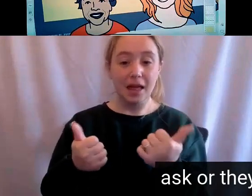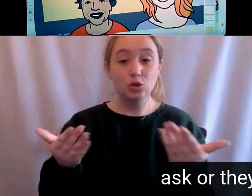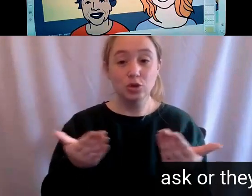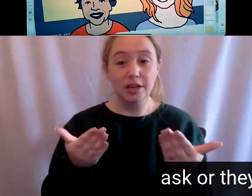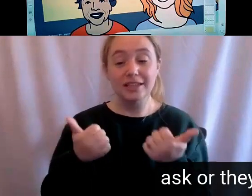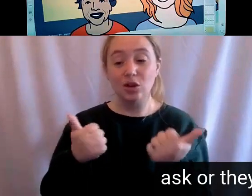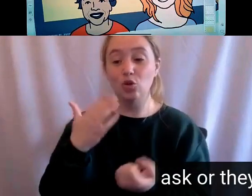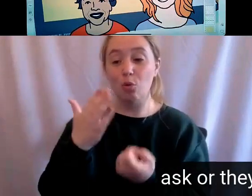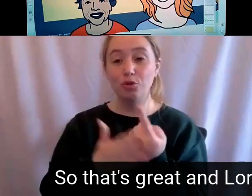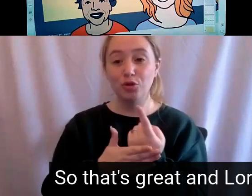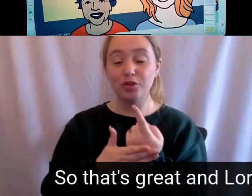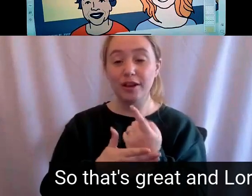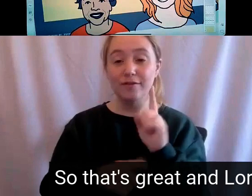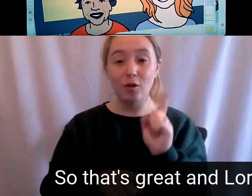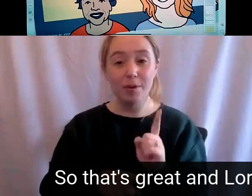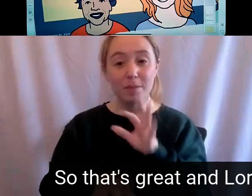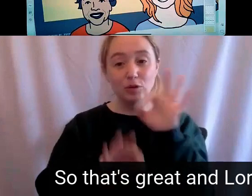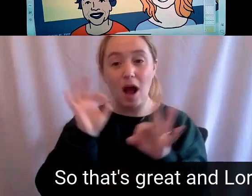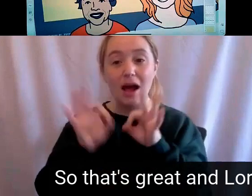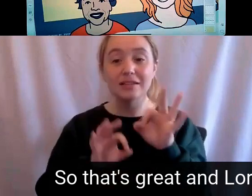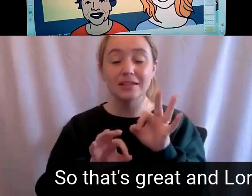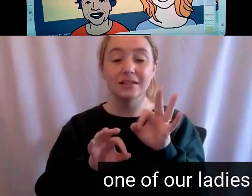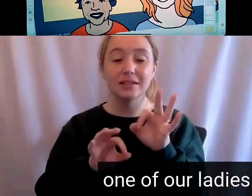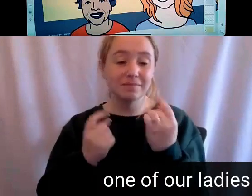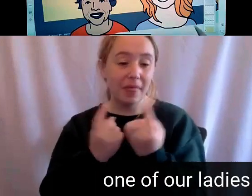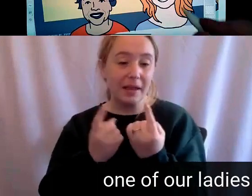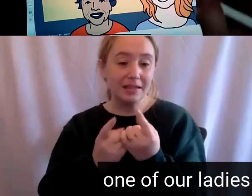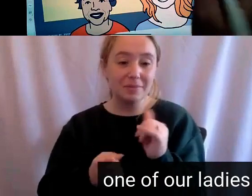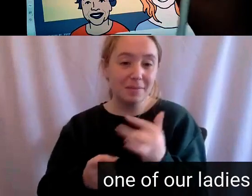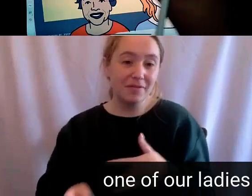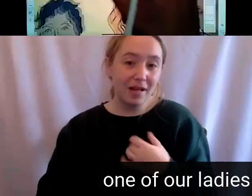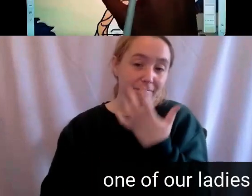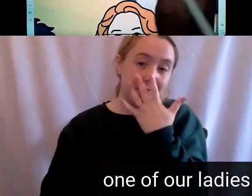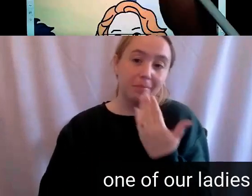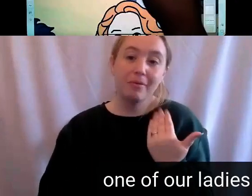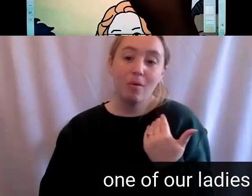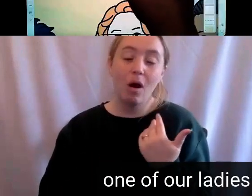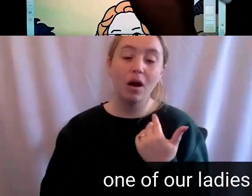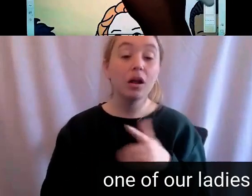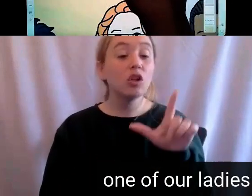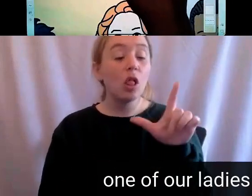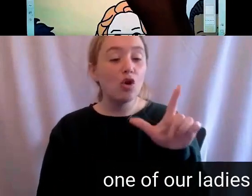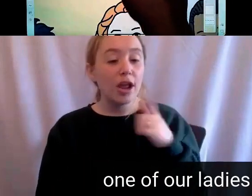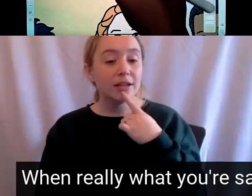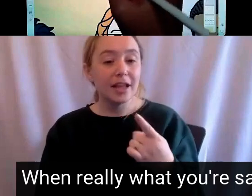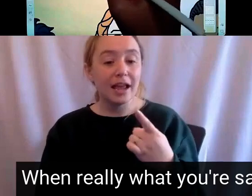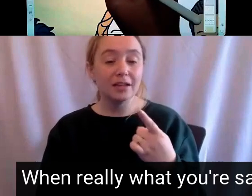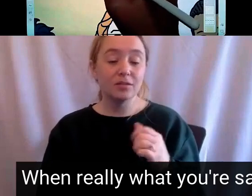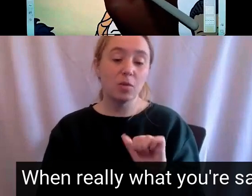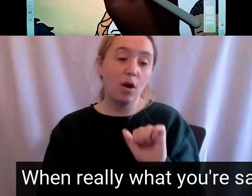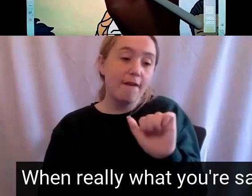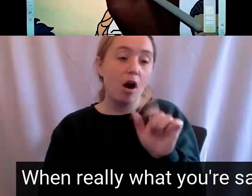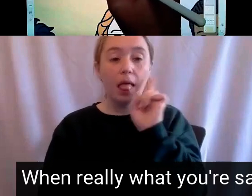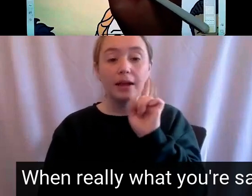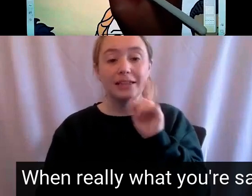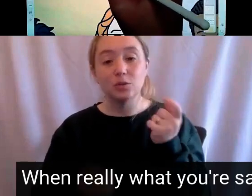or they might not ask. So that's great. And Lorraine's saying that, one of our ladies was treated for a UTI, when really what